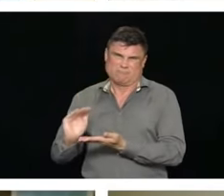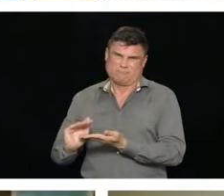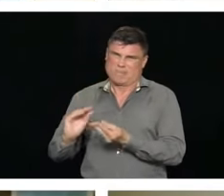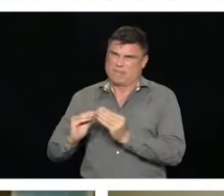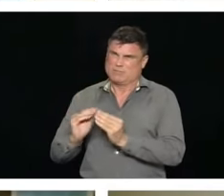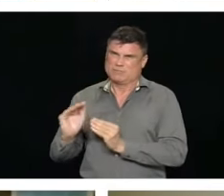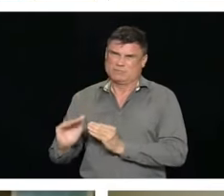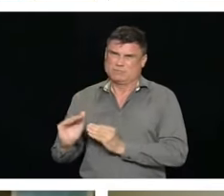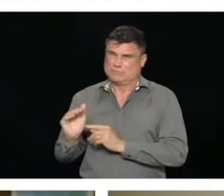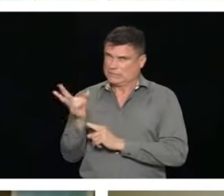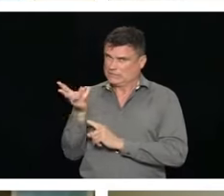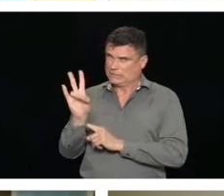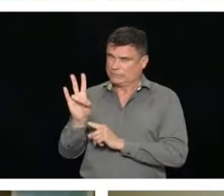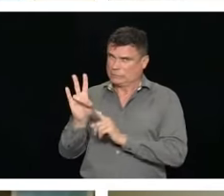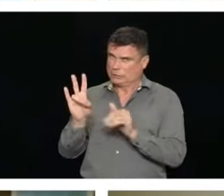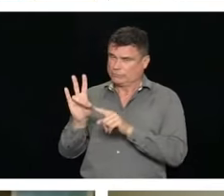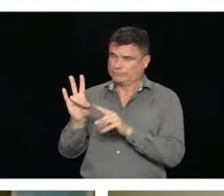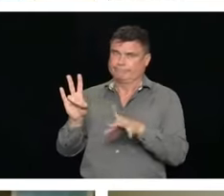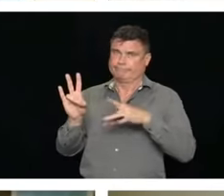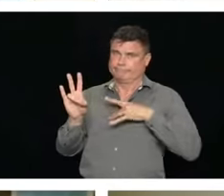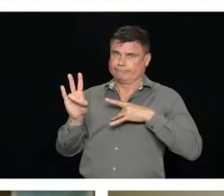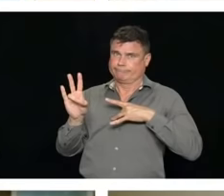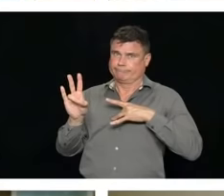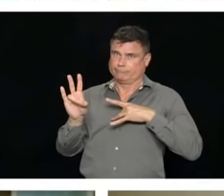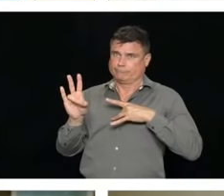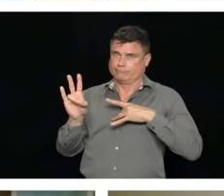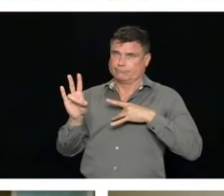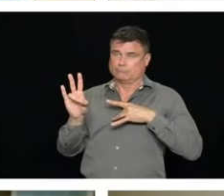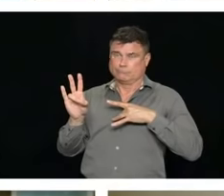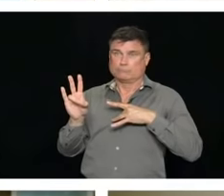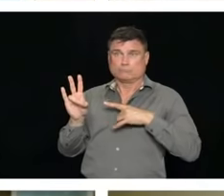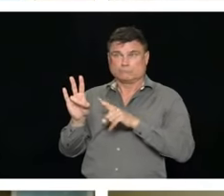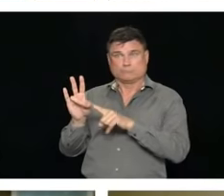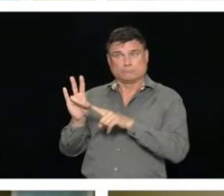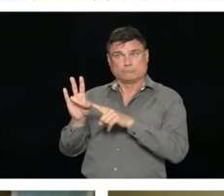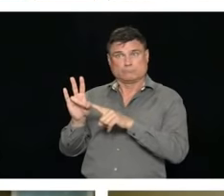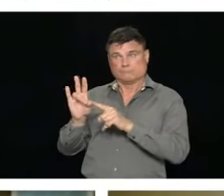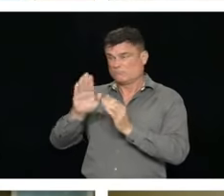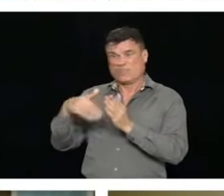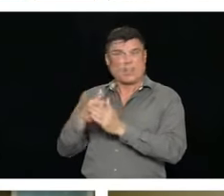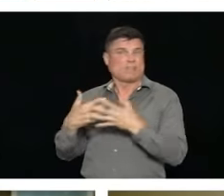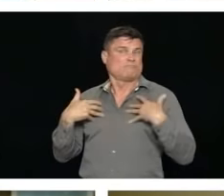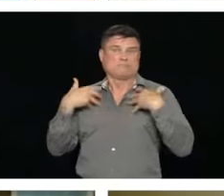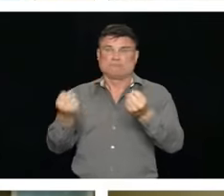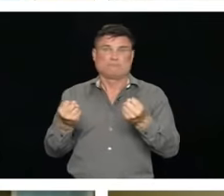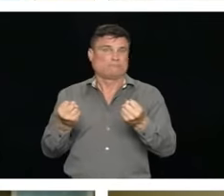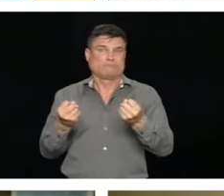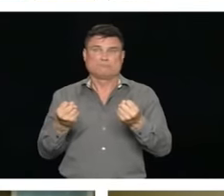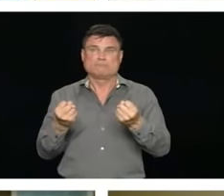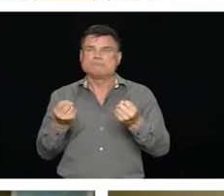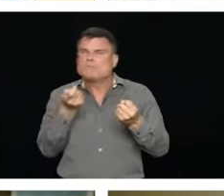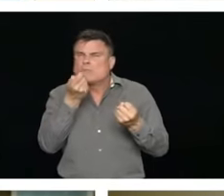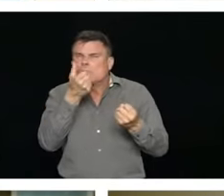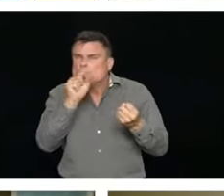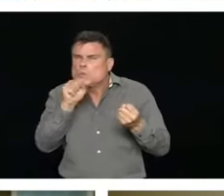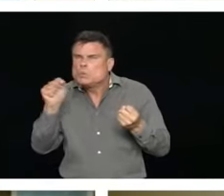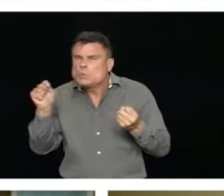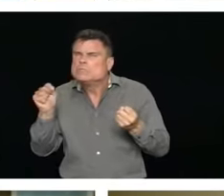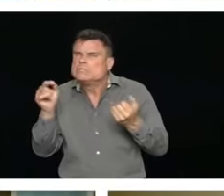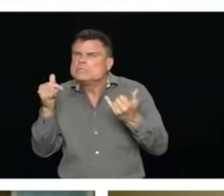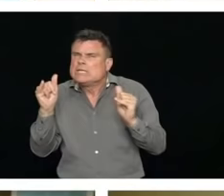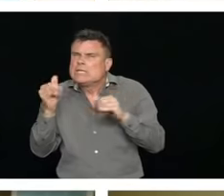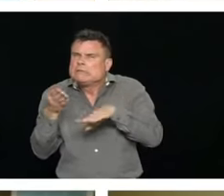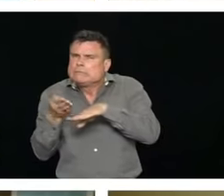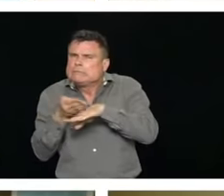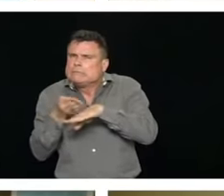The last few are well on their way. So it's those types of things that for us are very reassuring and help put us on the path